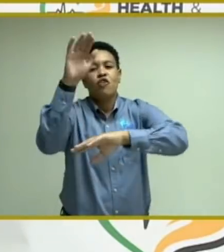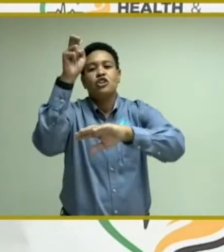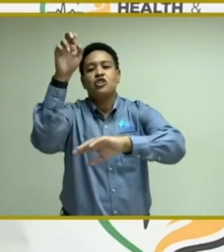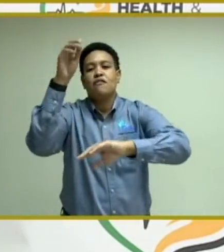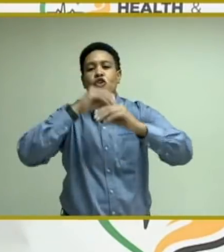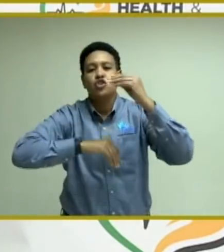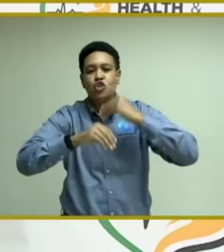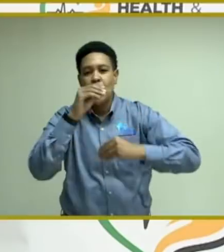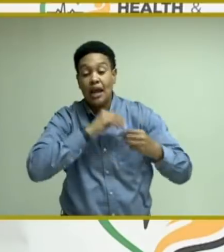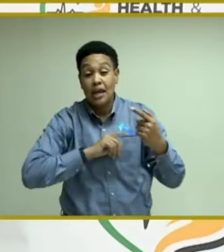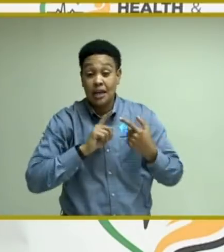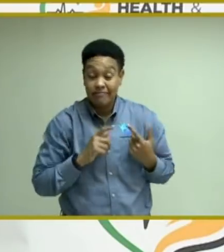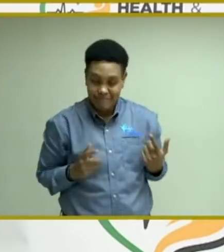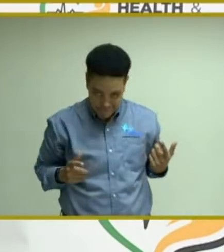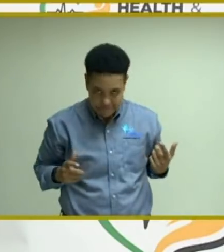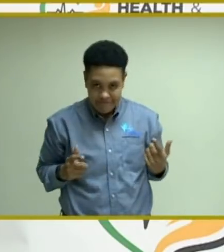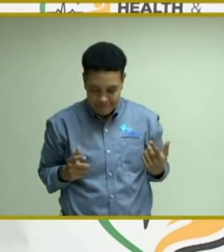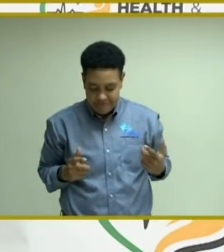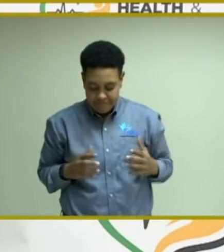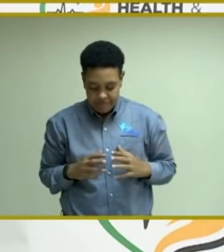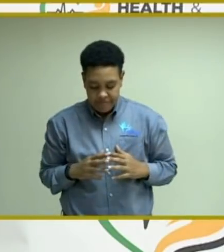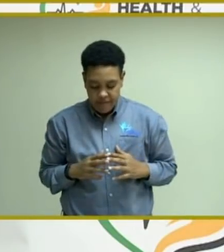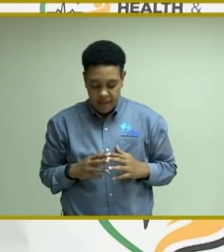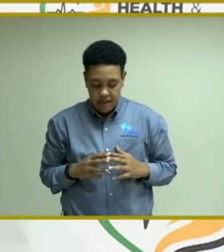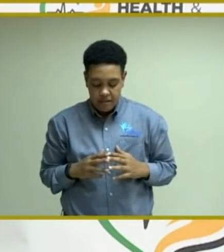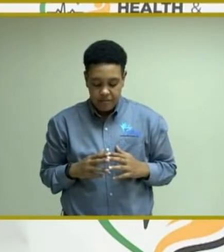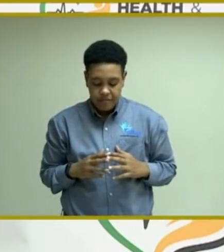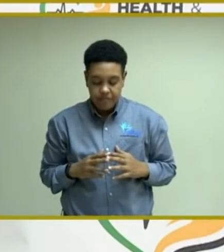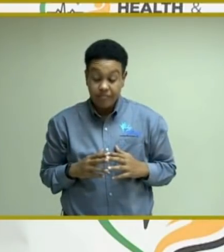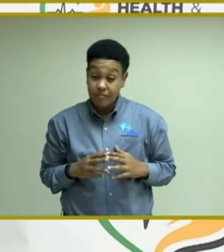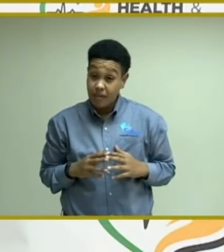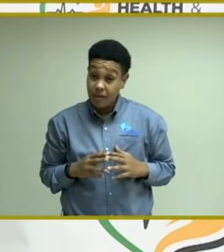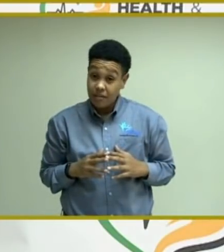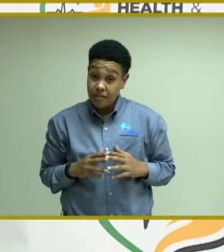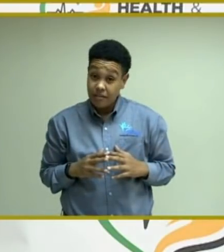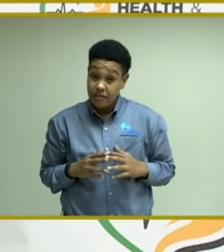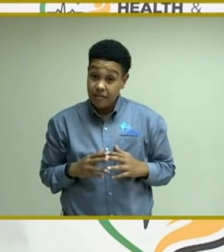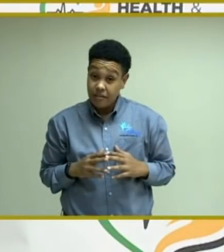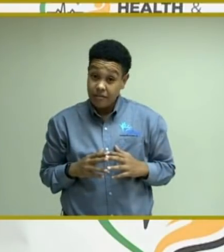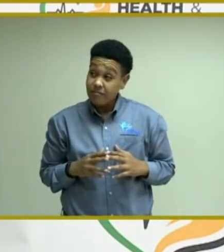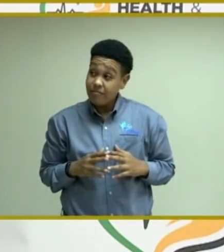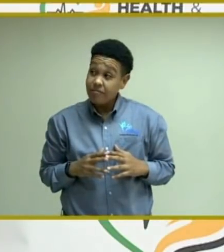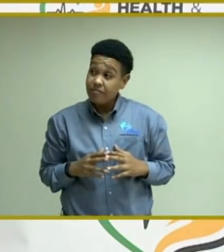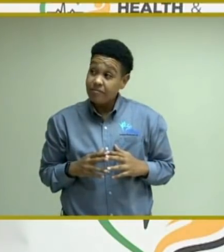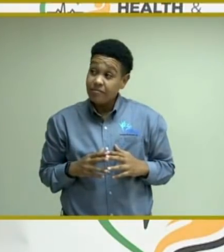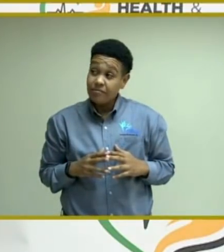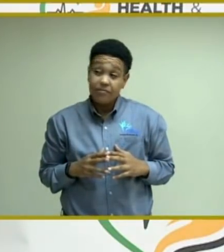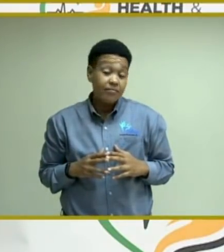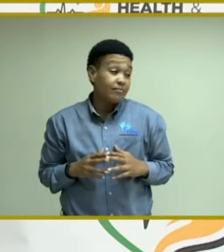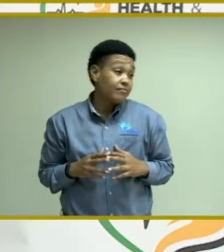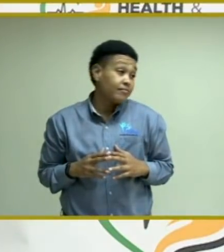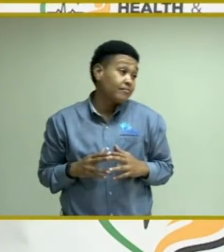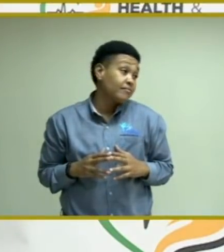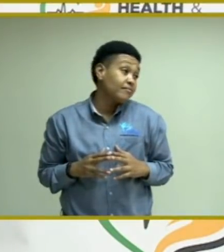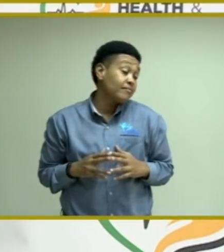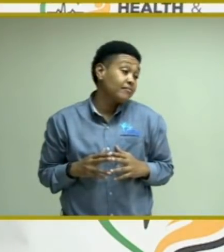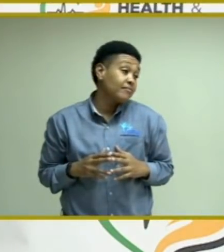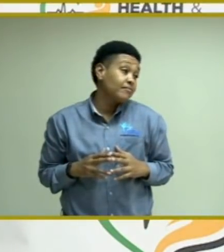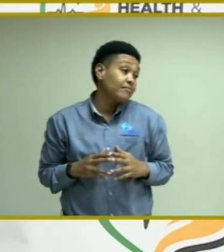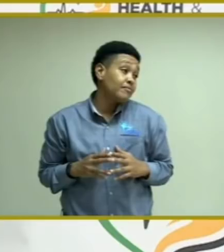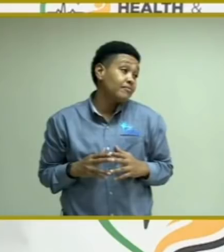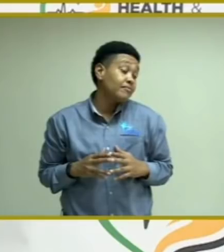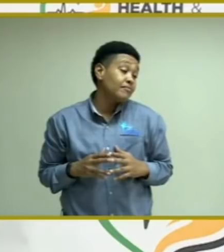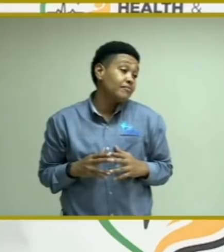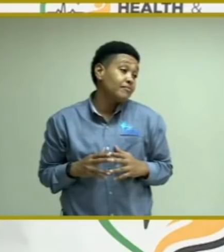Affairs and Foreign Trade. And that is now a completed